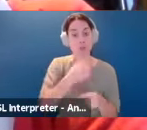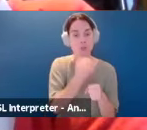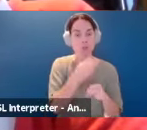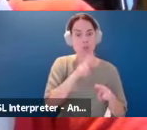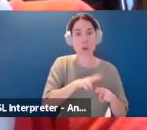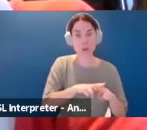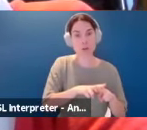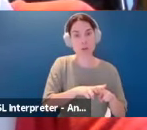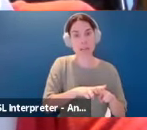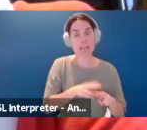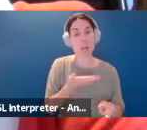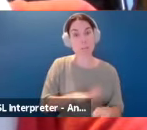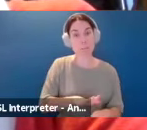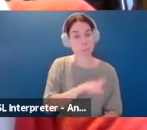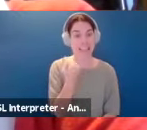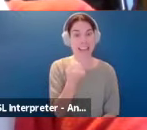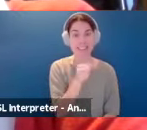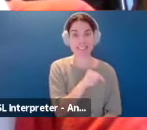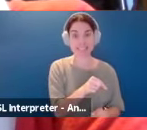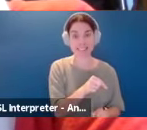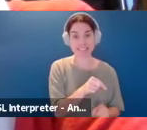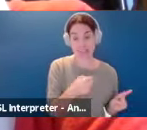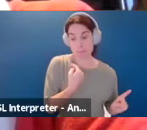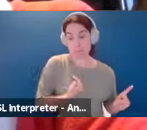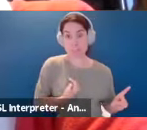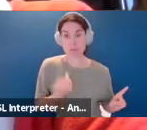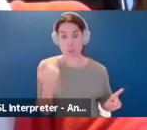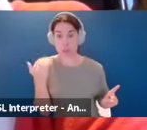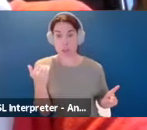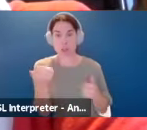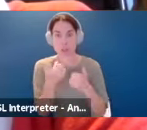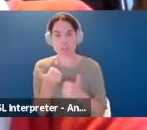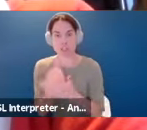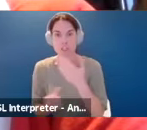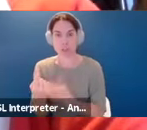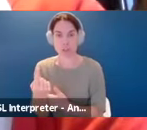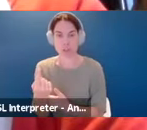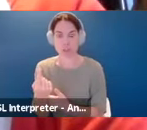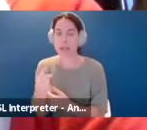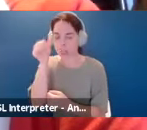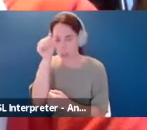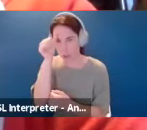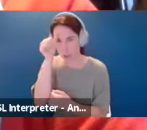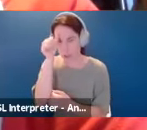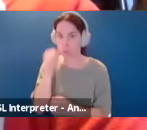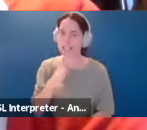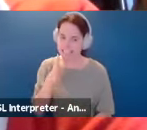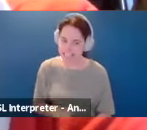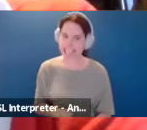in my letter and i knew there'd been a quite amount of polarized communication in the order about it